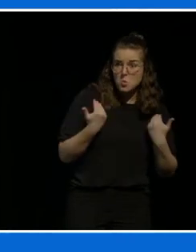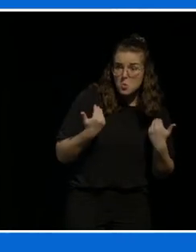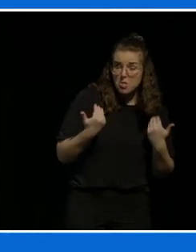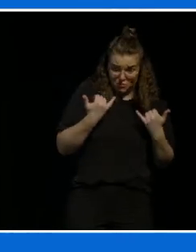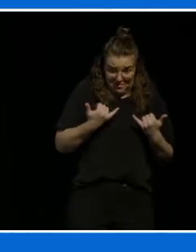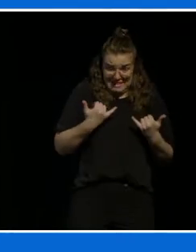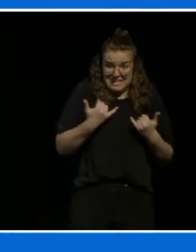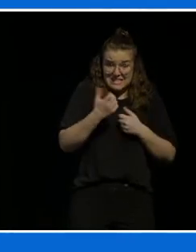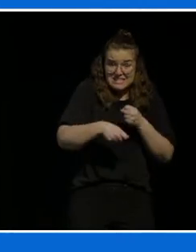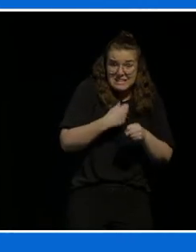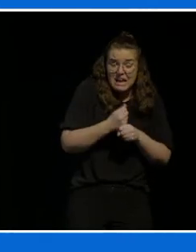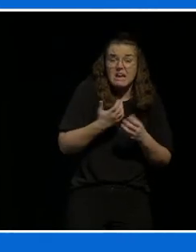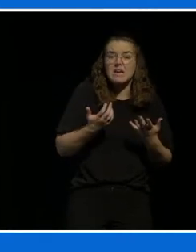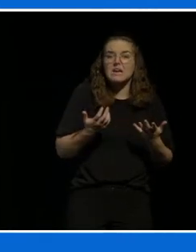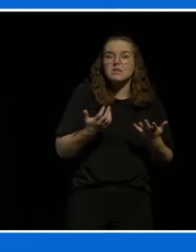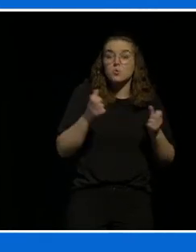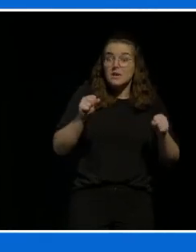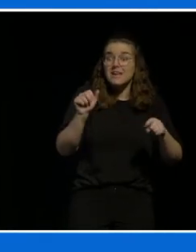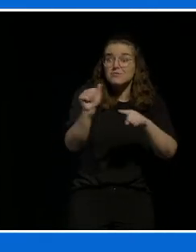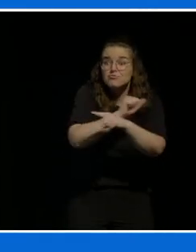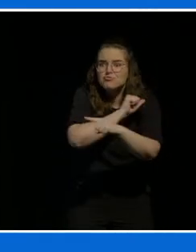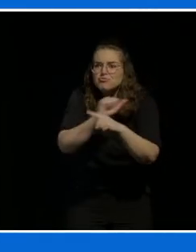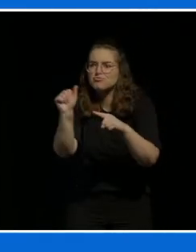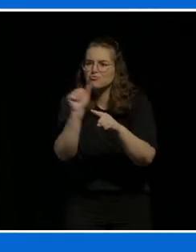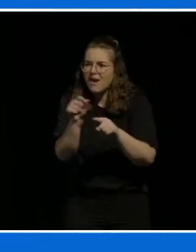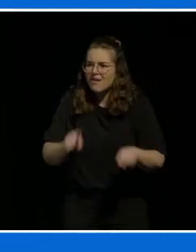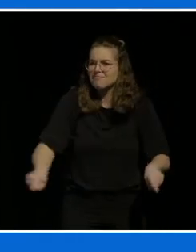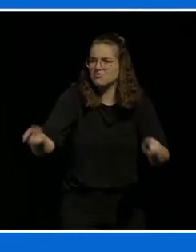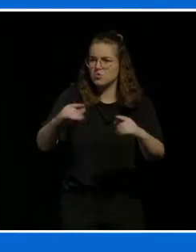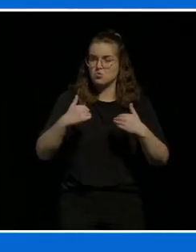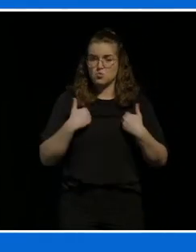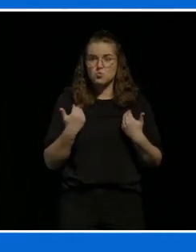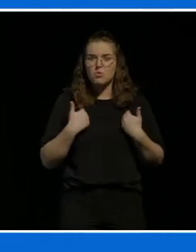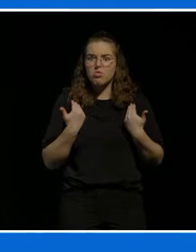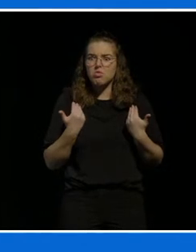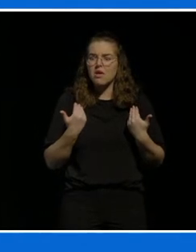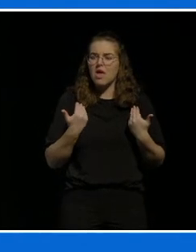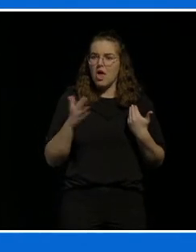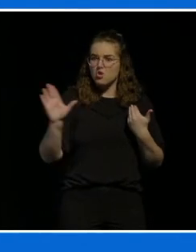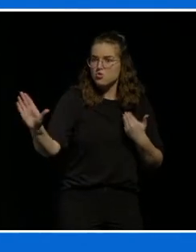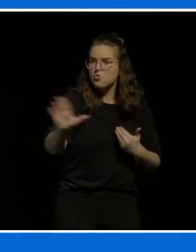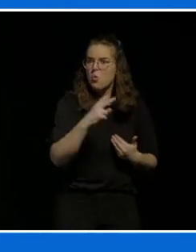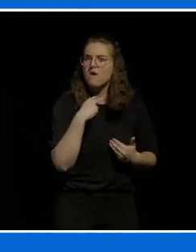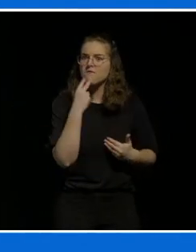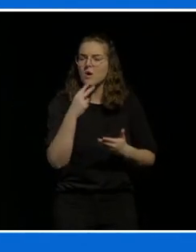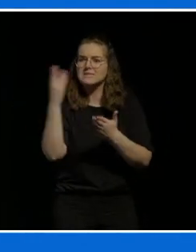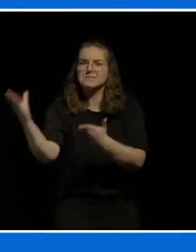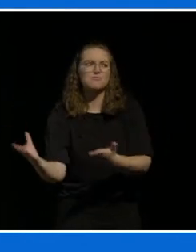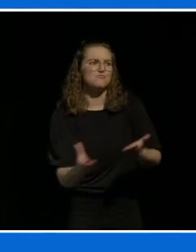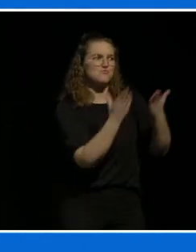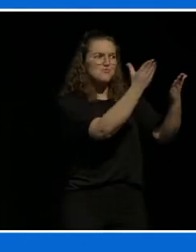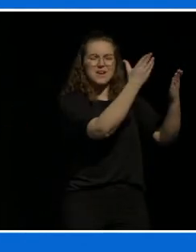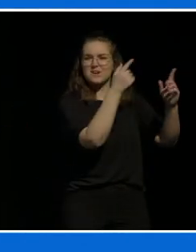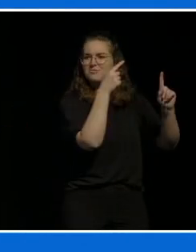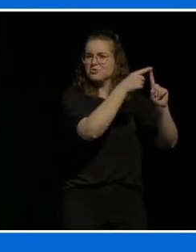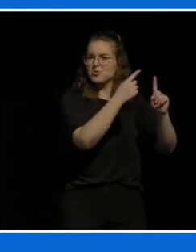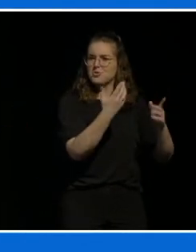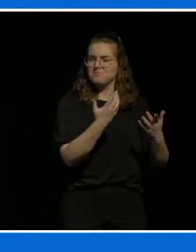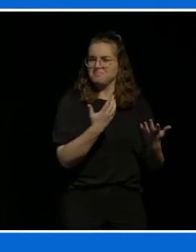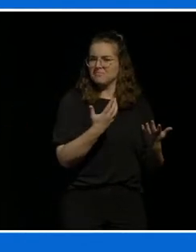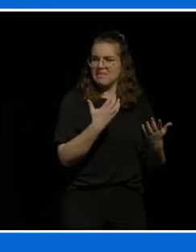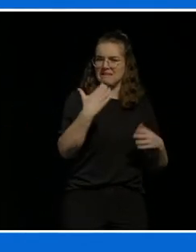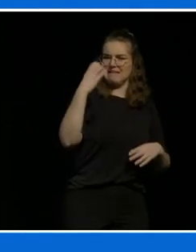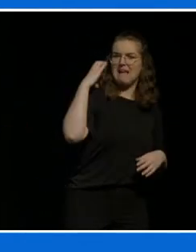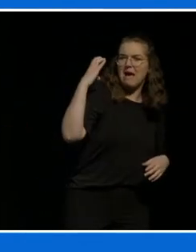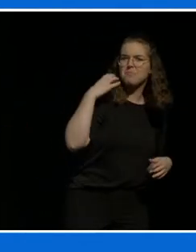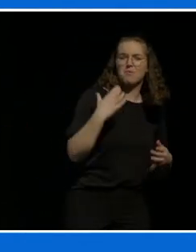could train youth like you, especially the voices that aren't heard, and bring their voices to the Capitol, to the press, and have them be